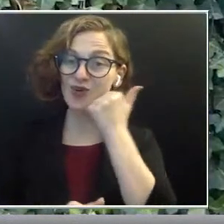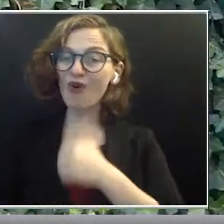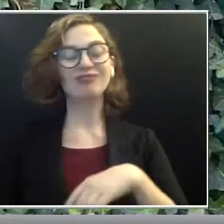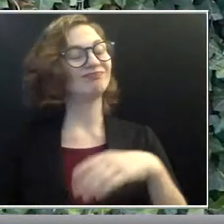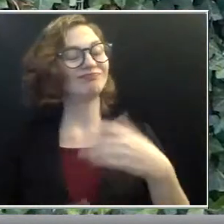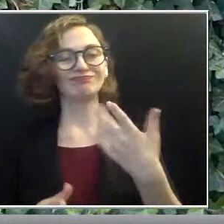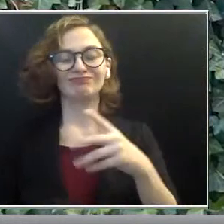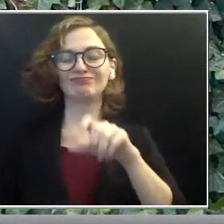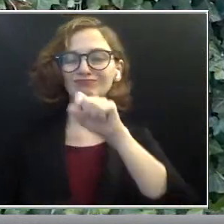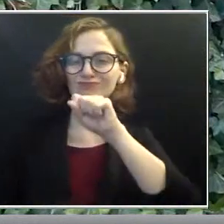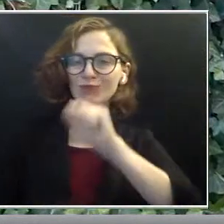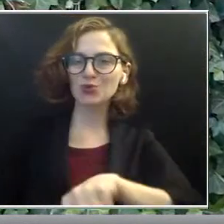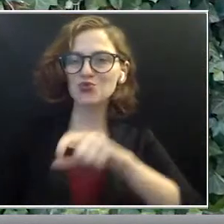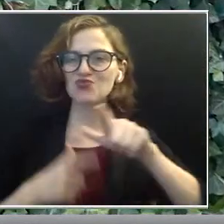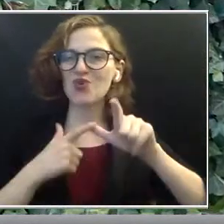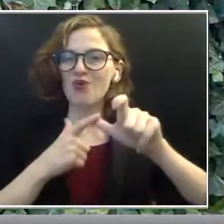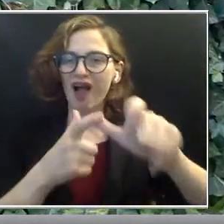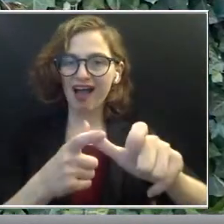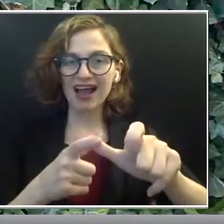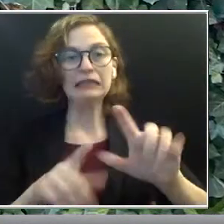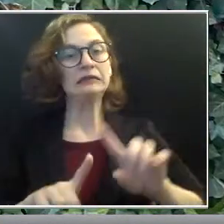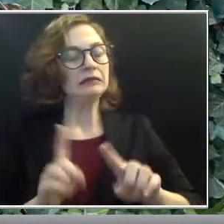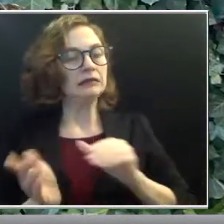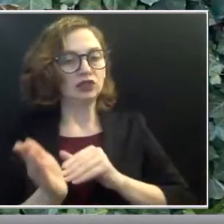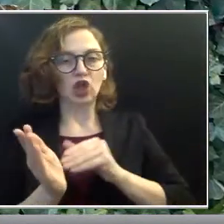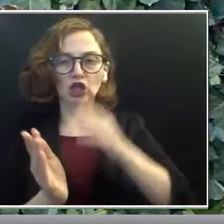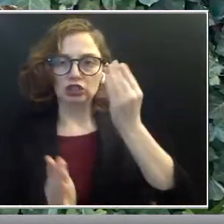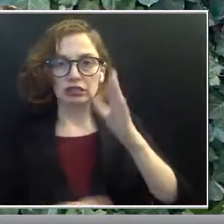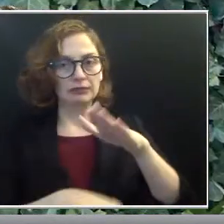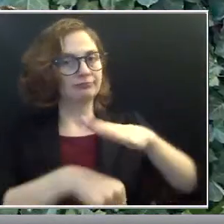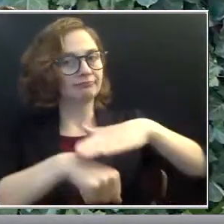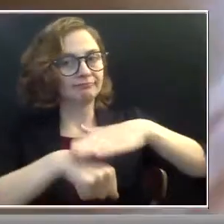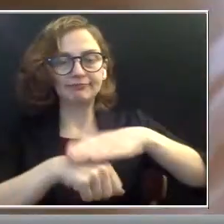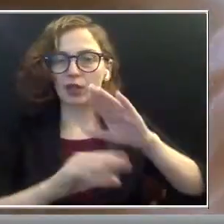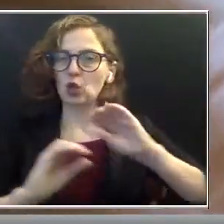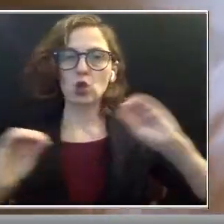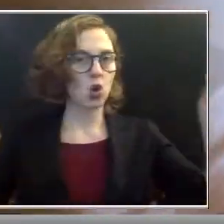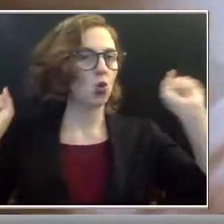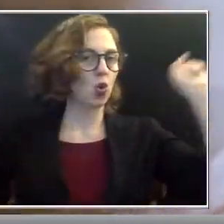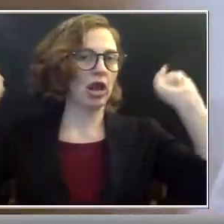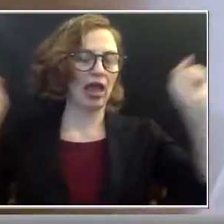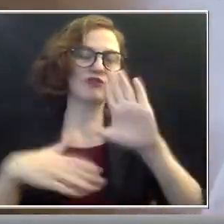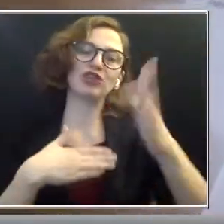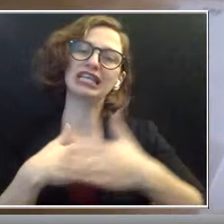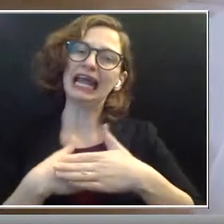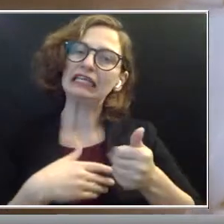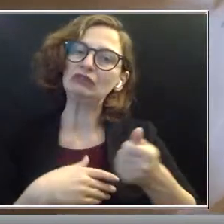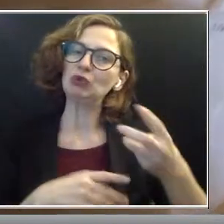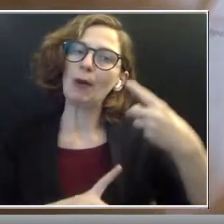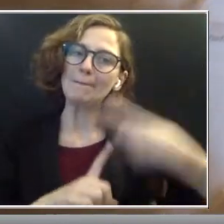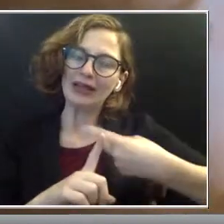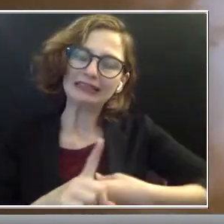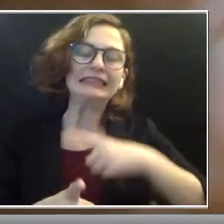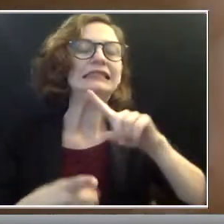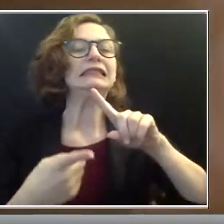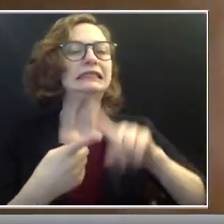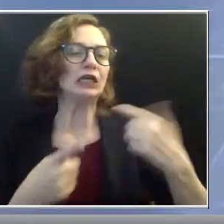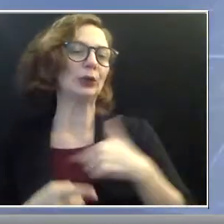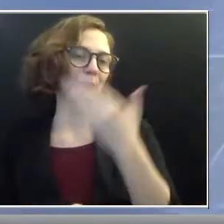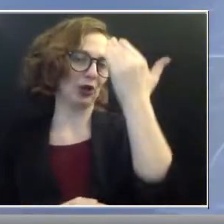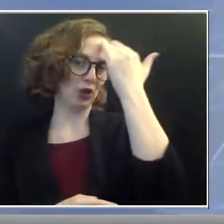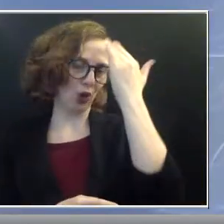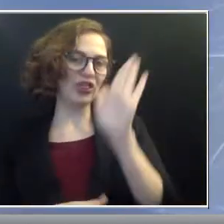for the next several months until doctors knew it was under control. Graves' disease can cause the heart to